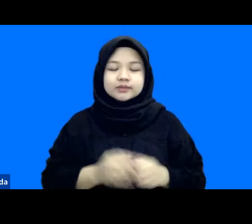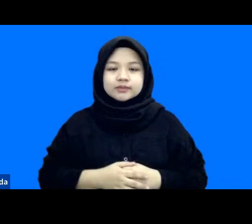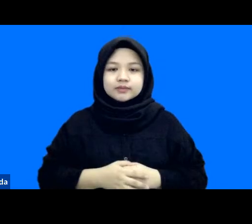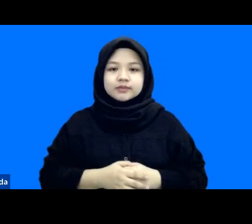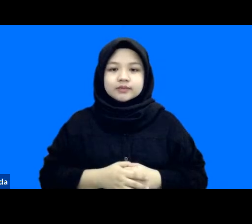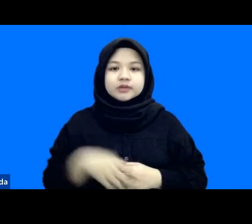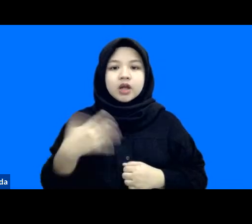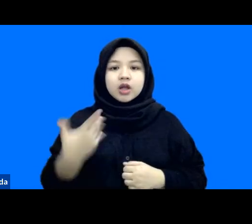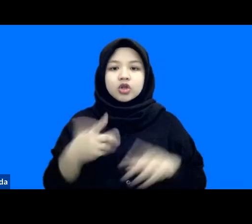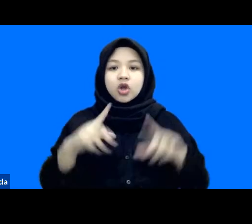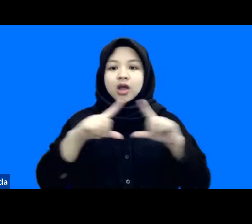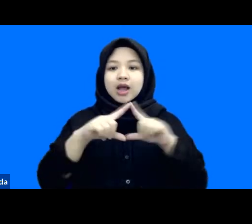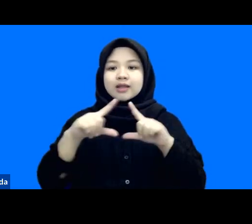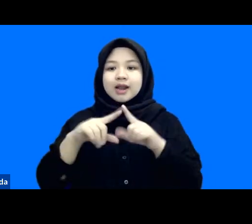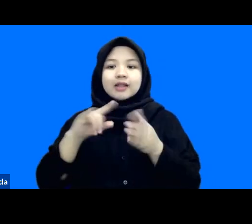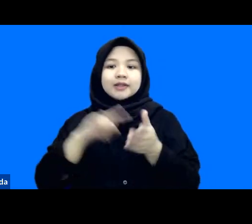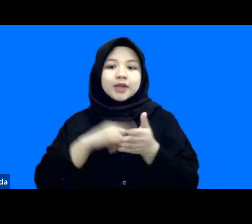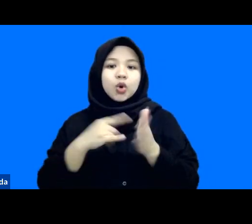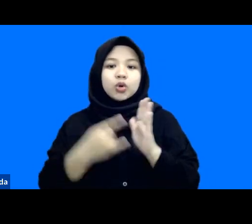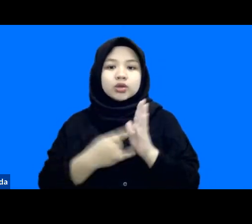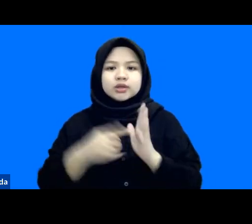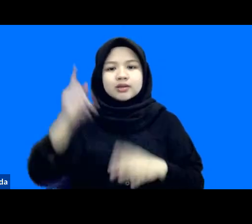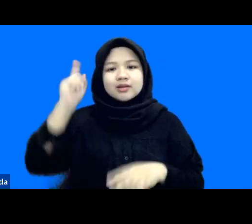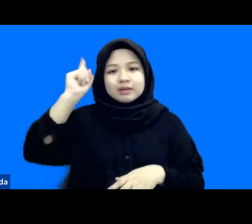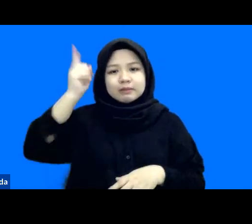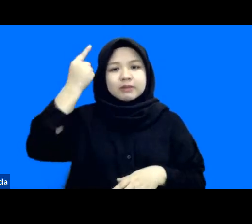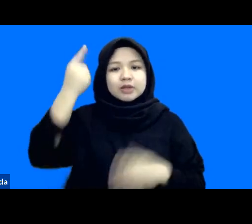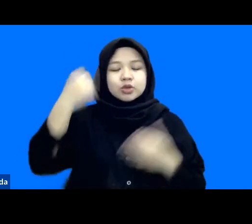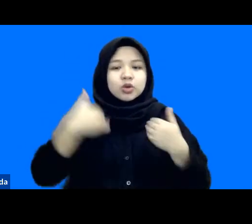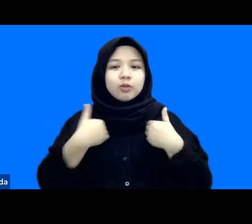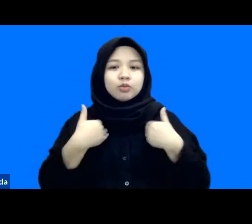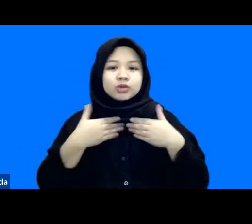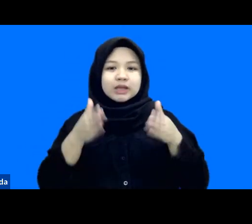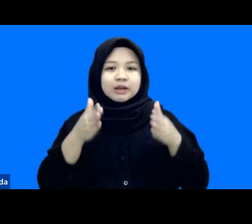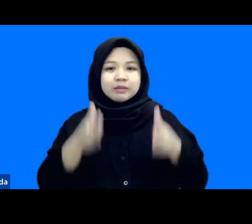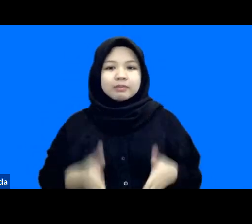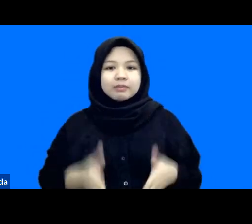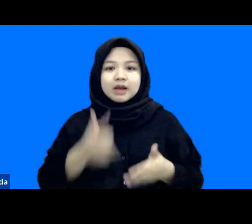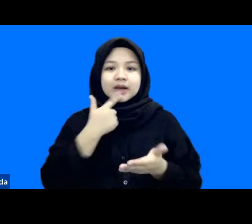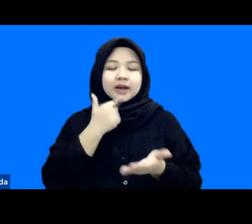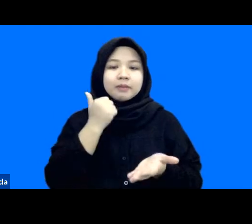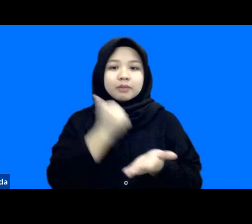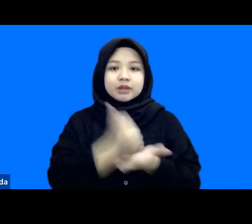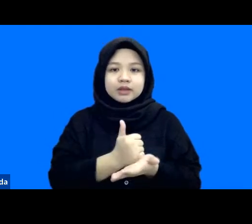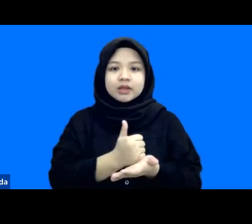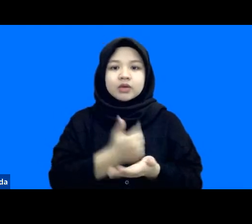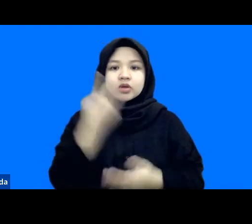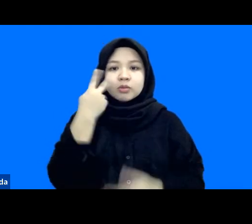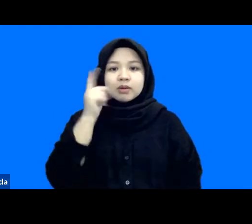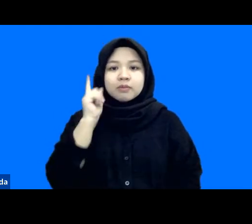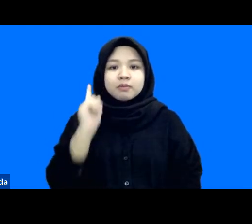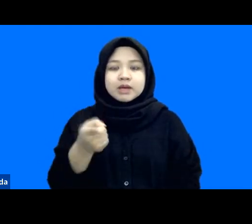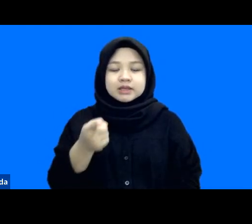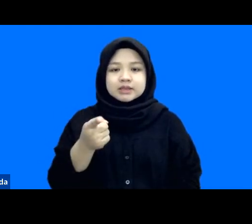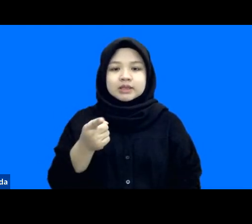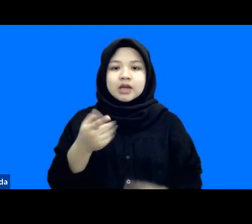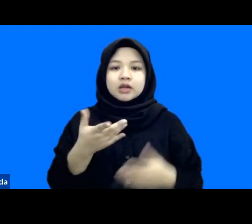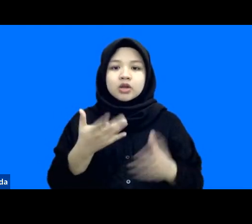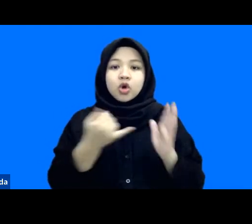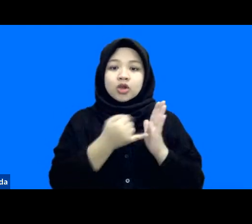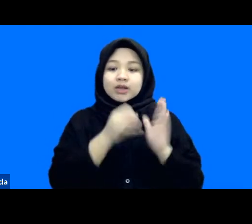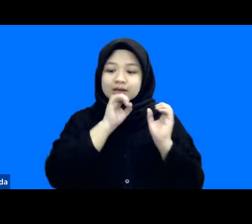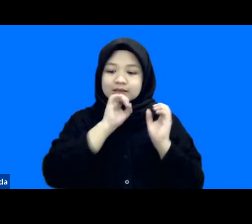The government has a really crucial role to play in terms of ensuring that content is of high quality, ensuring that it's aligned to